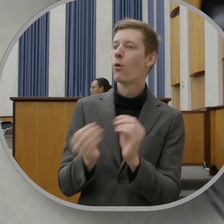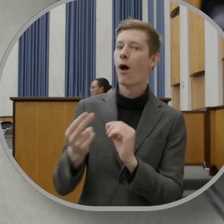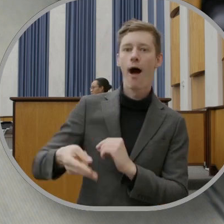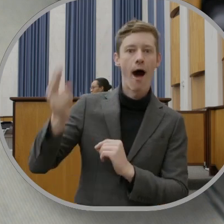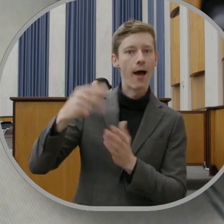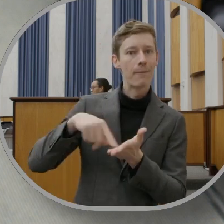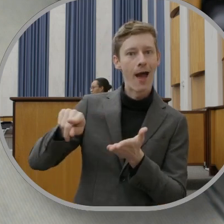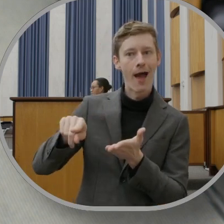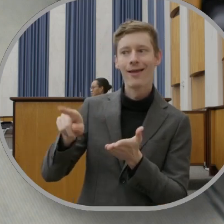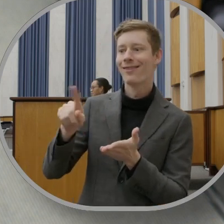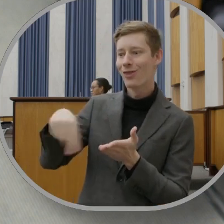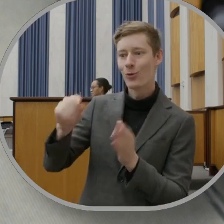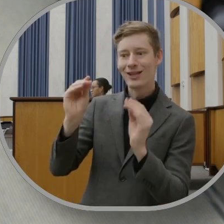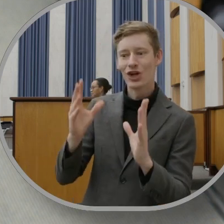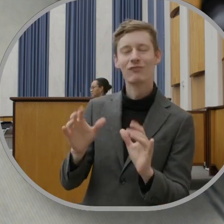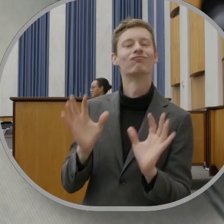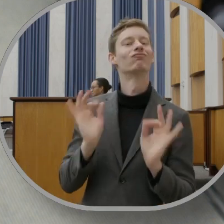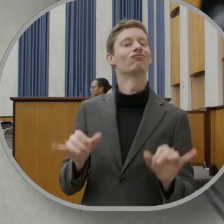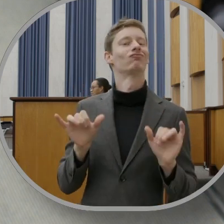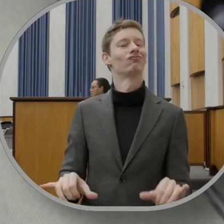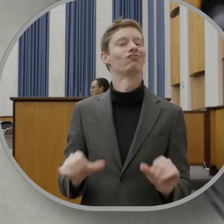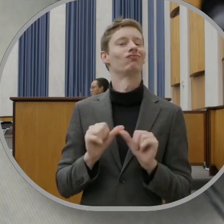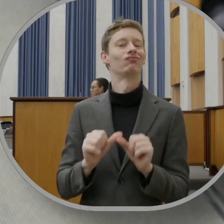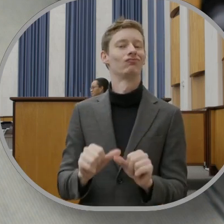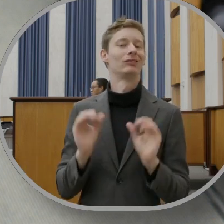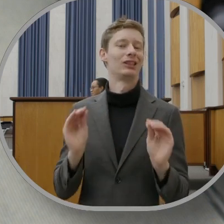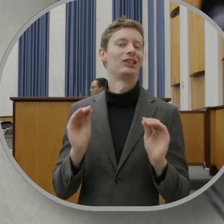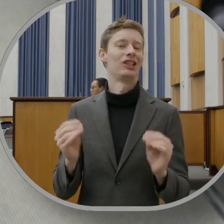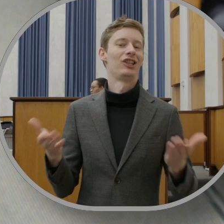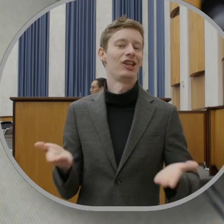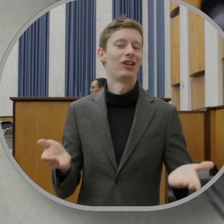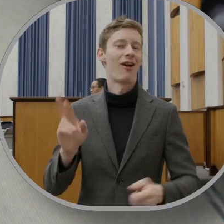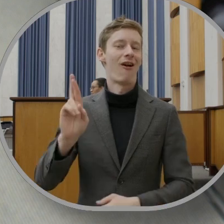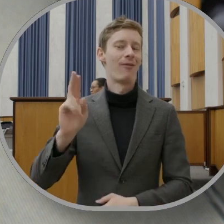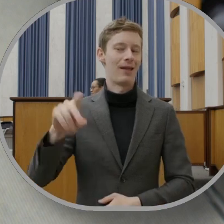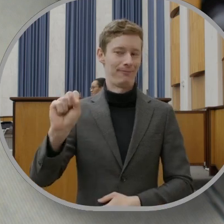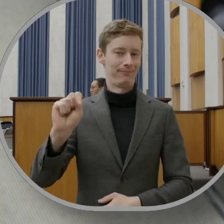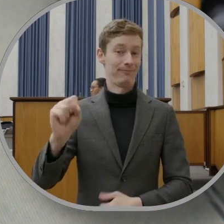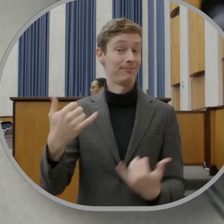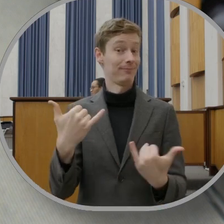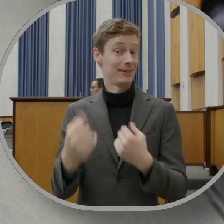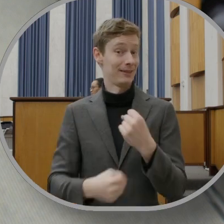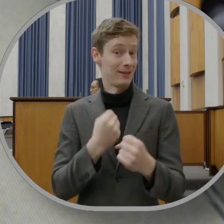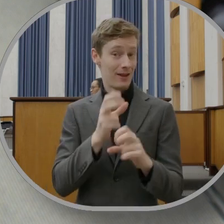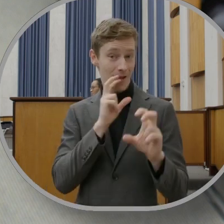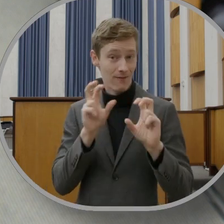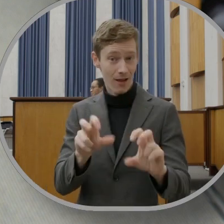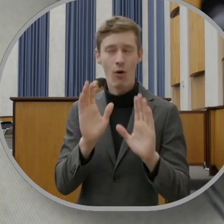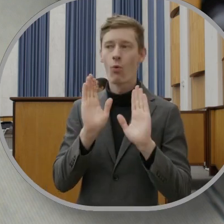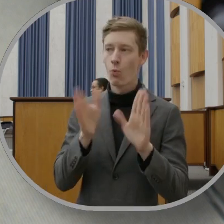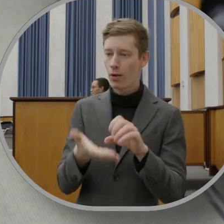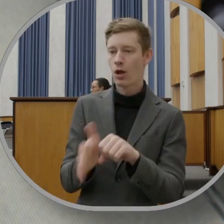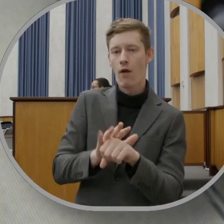who will choose to stay at RPS. This year's investment will help cover the teacher pay raises that